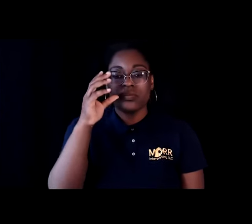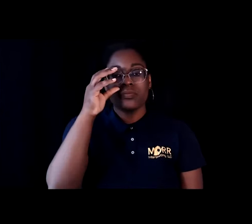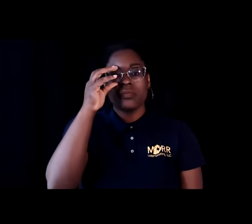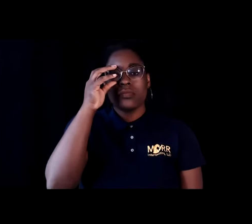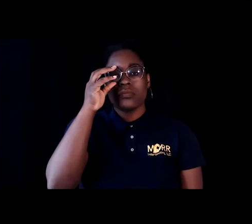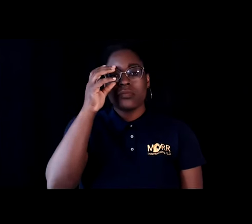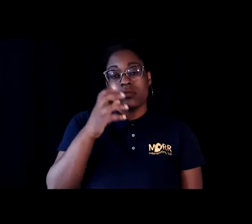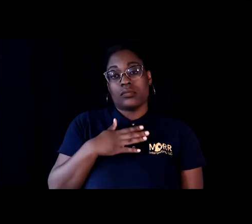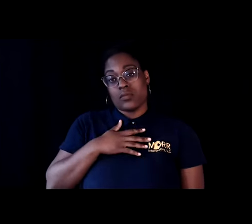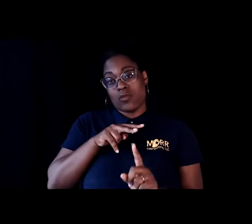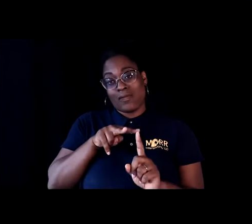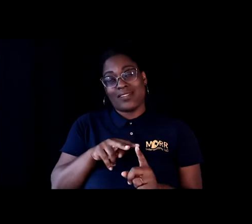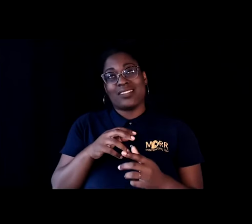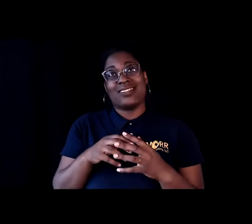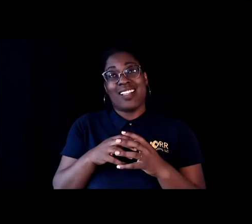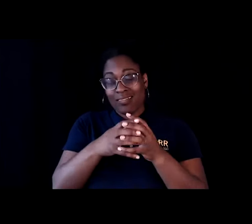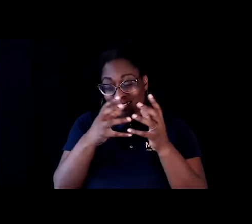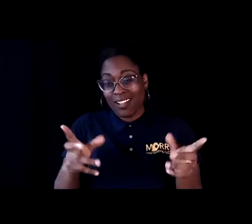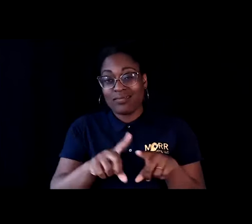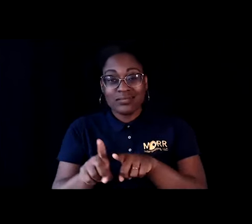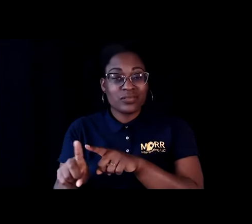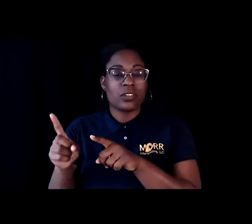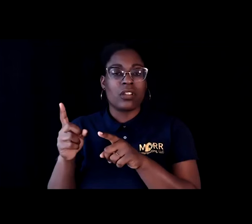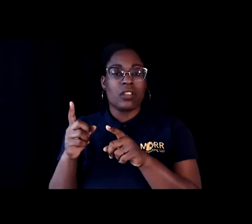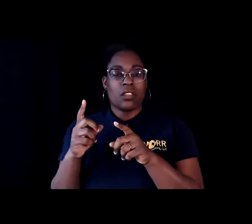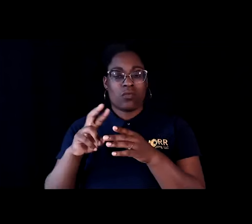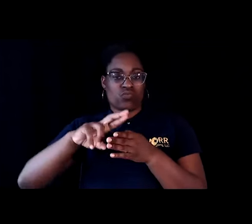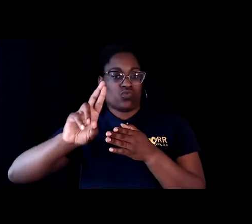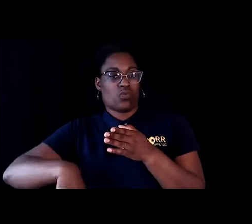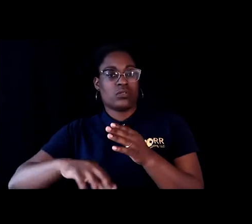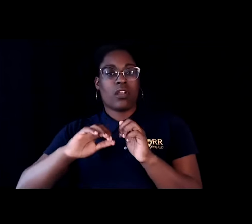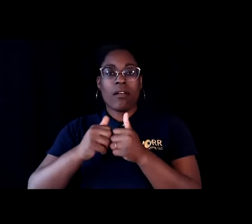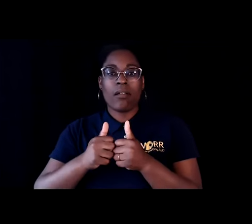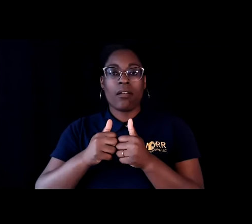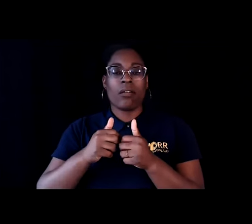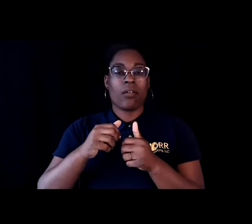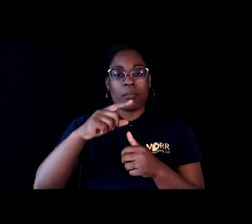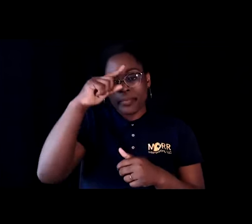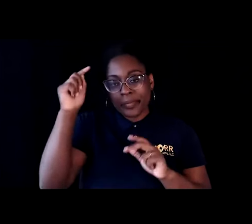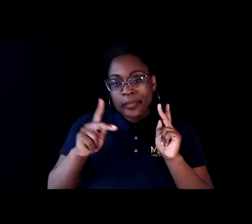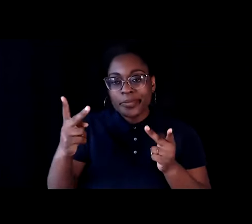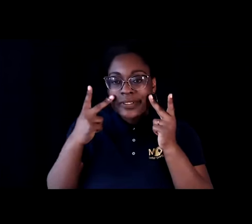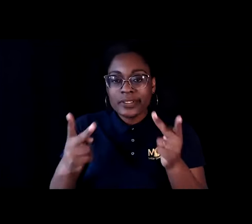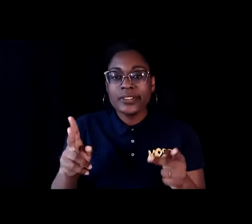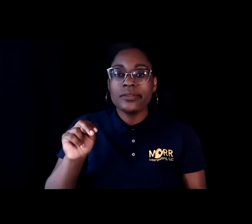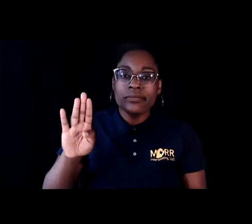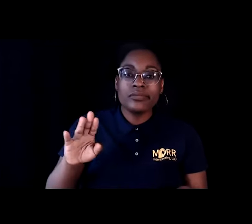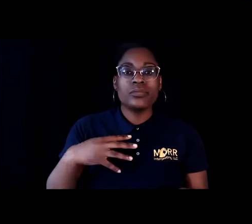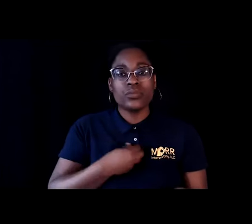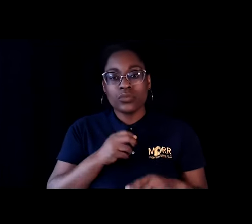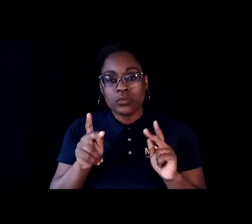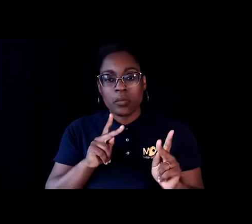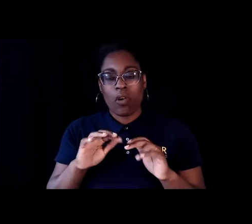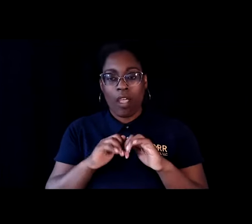I think there are many ways in which Black people see gender nonconformity or see non-binary and trans people and see